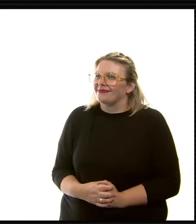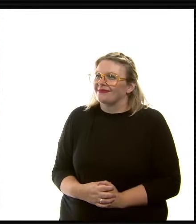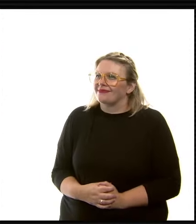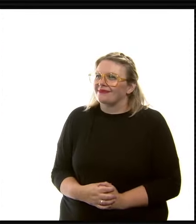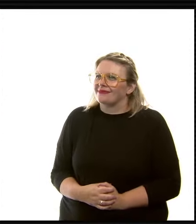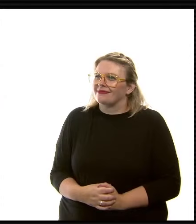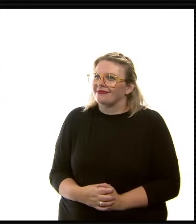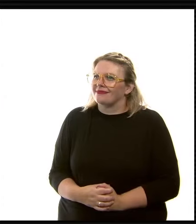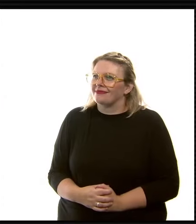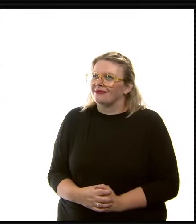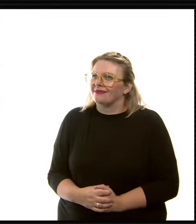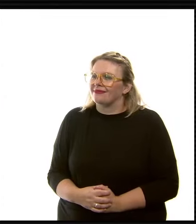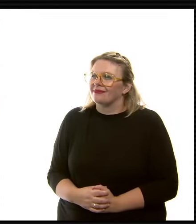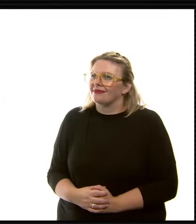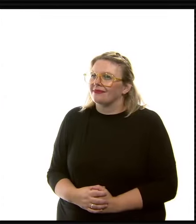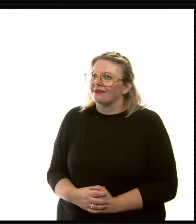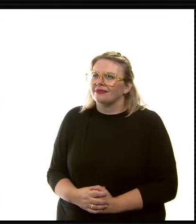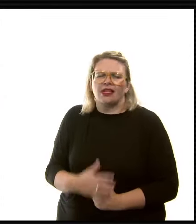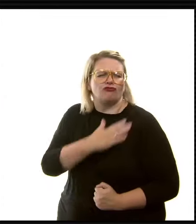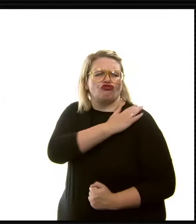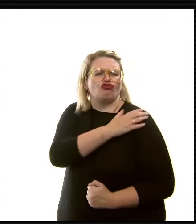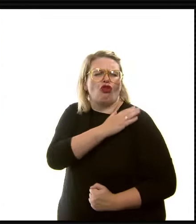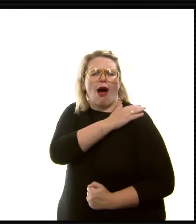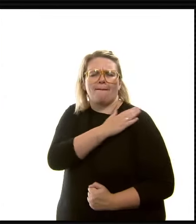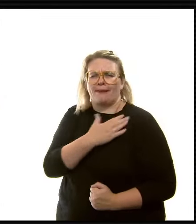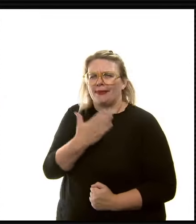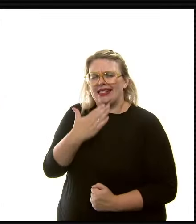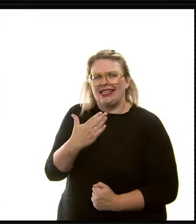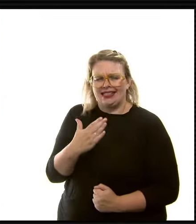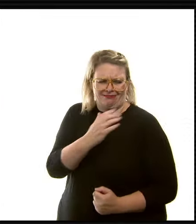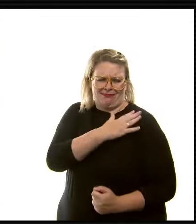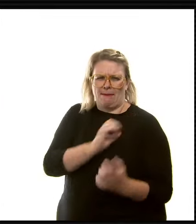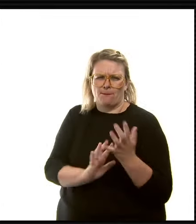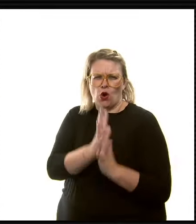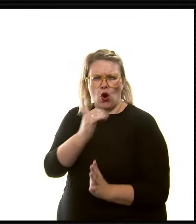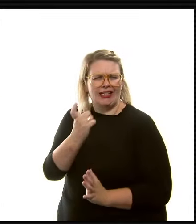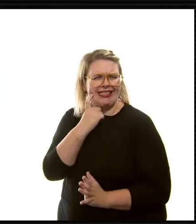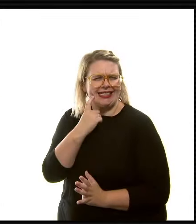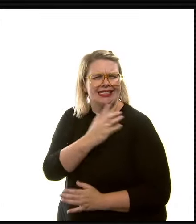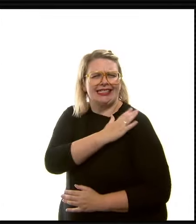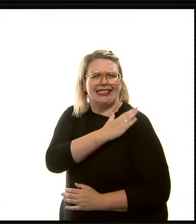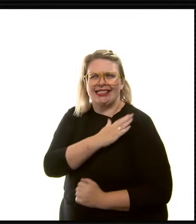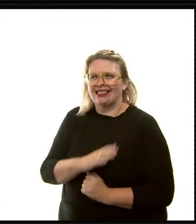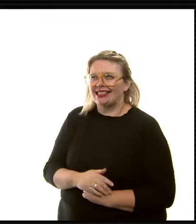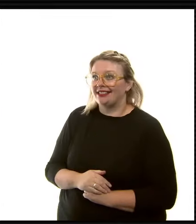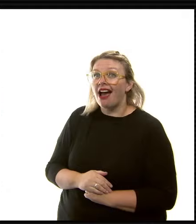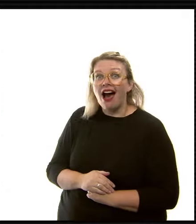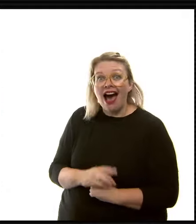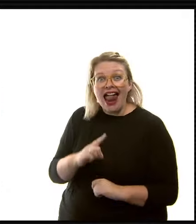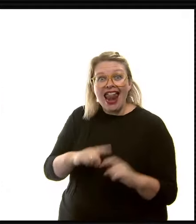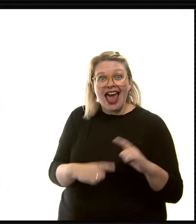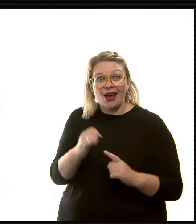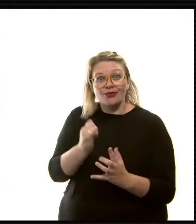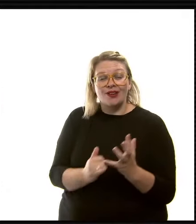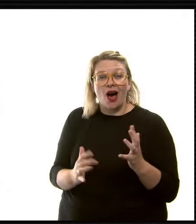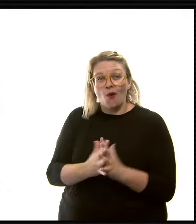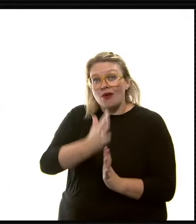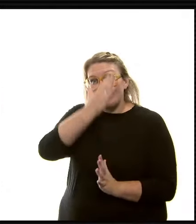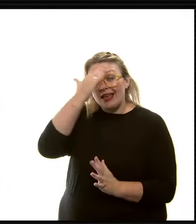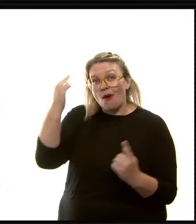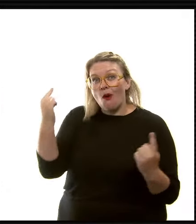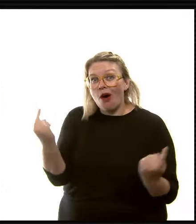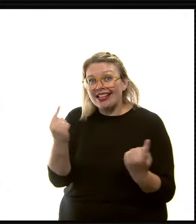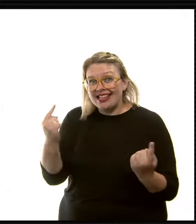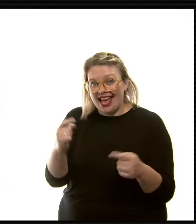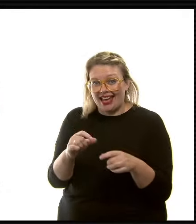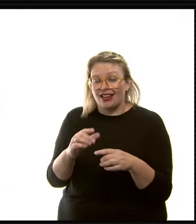Get rubbing. And don't forget my shoulders. They really burn. Lego Star Wars Summer Vacation. New trailer online Tuesday.